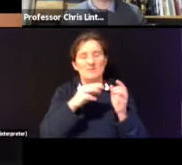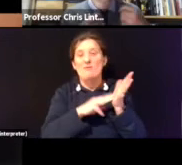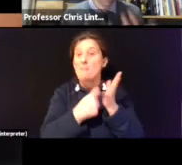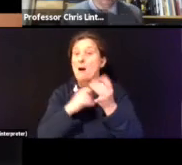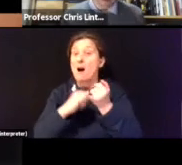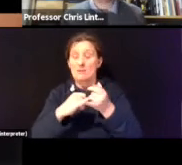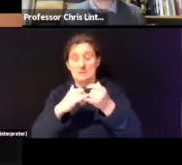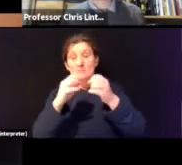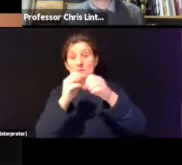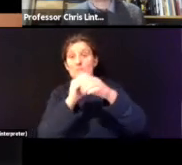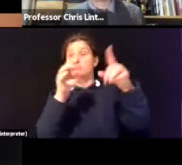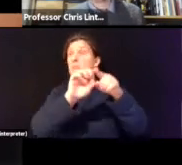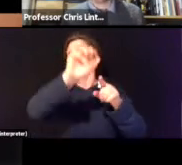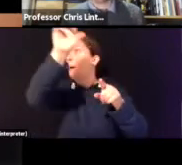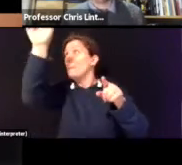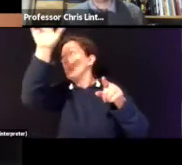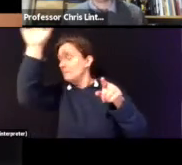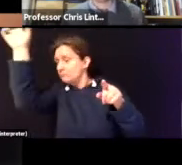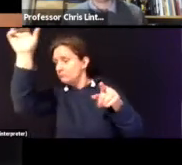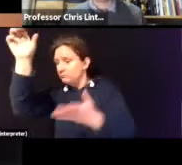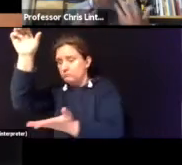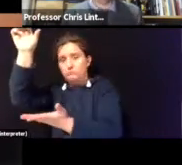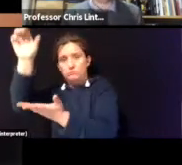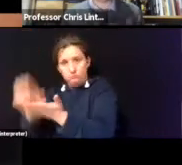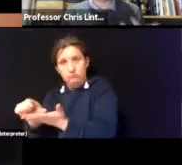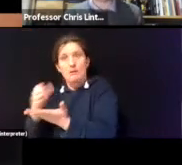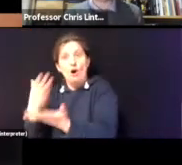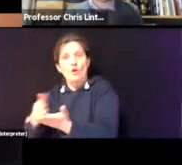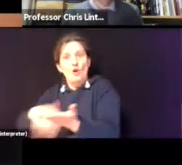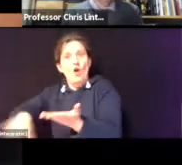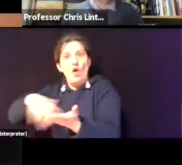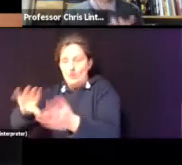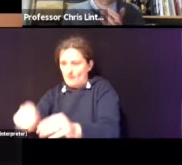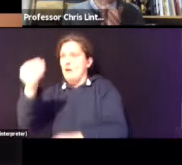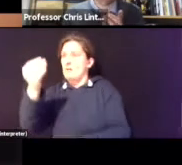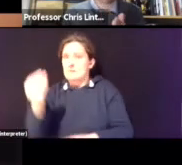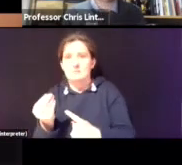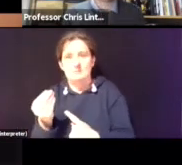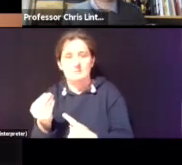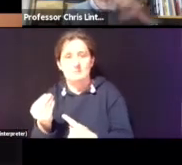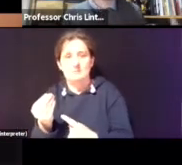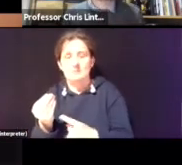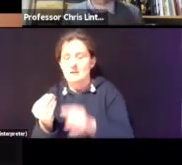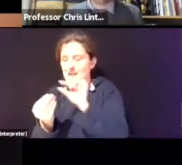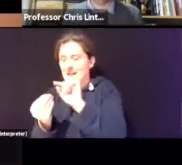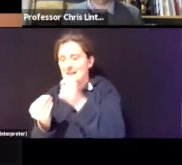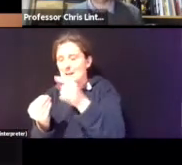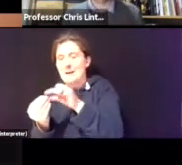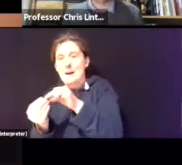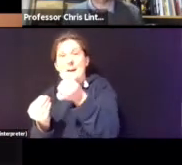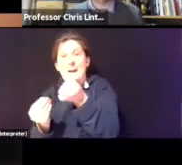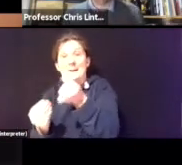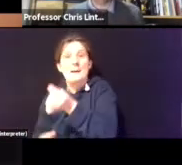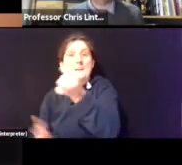through space, happened to fall onto the Earth, was collected and studied, and they're sending a tiny piece of it back to